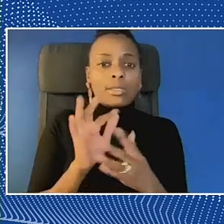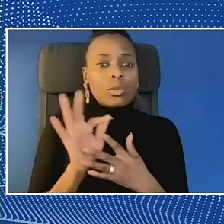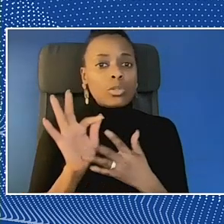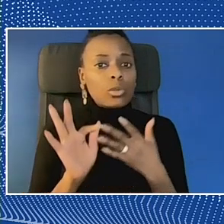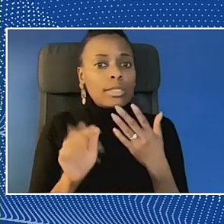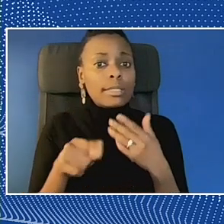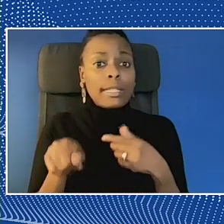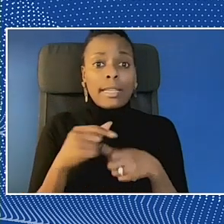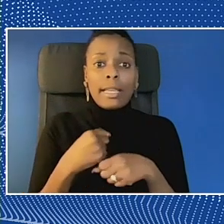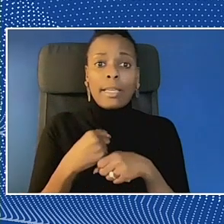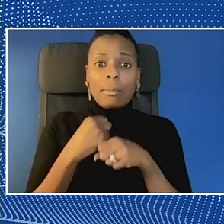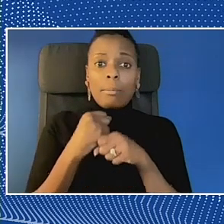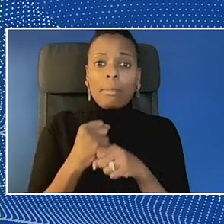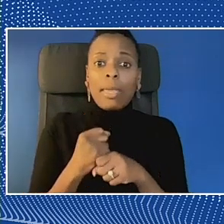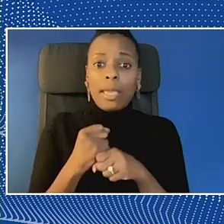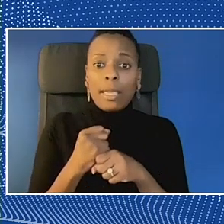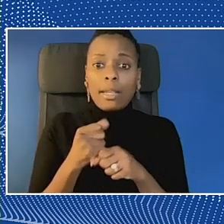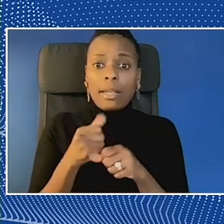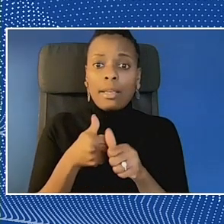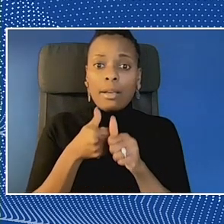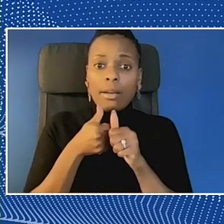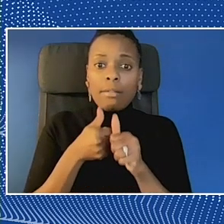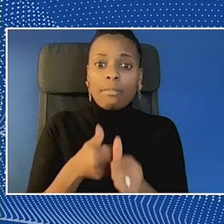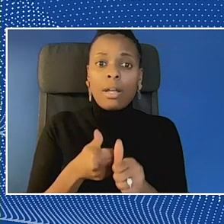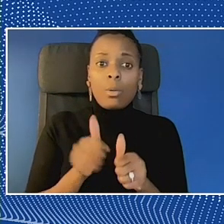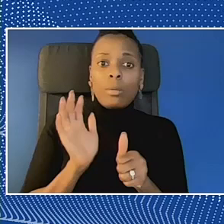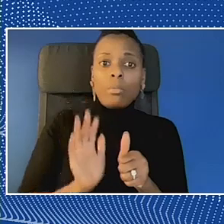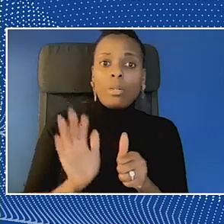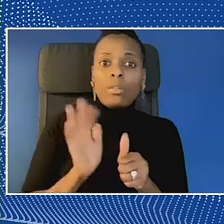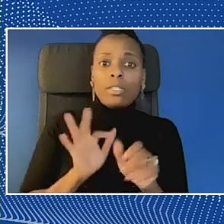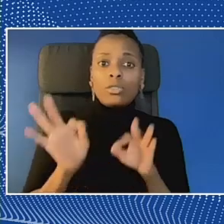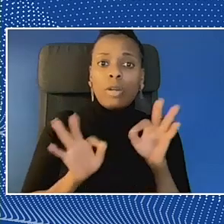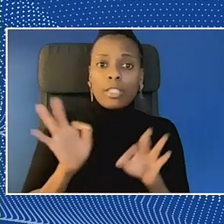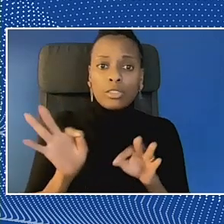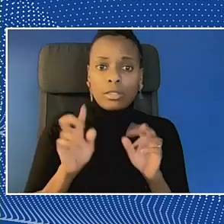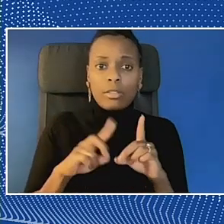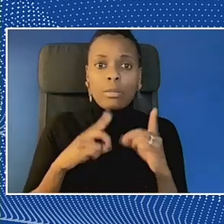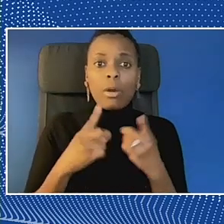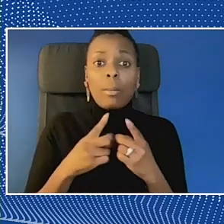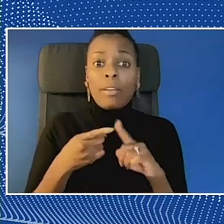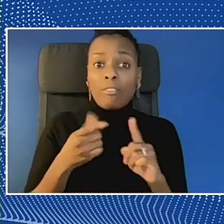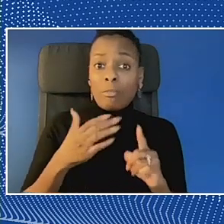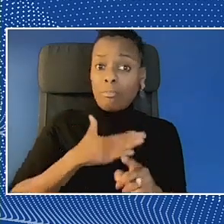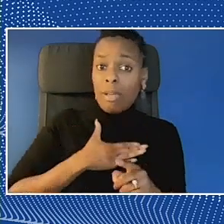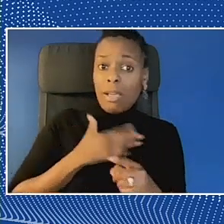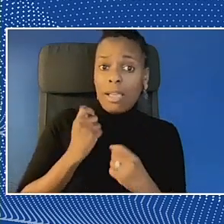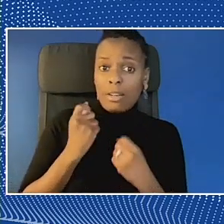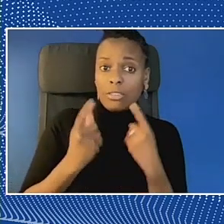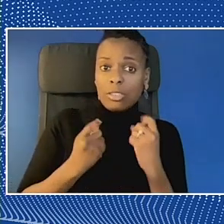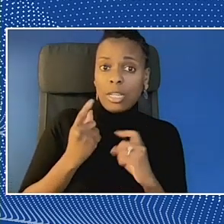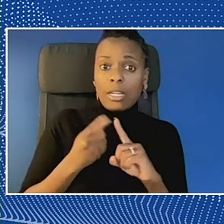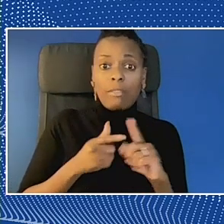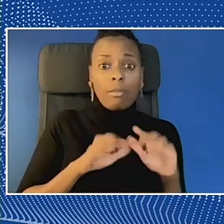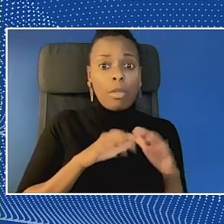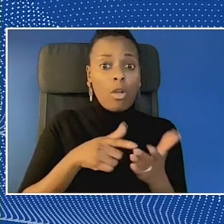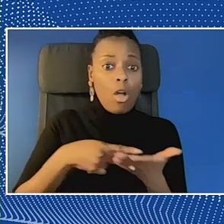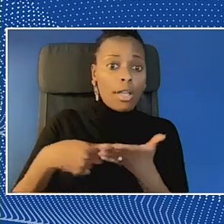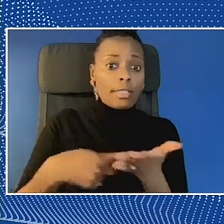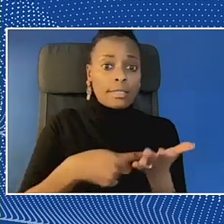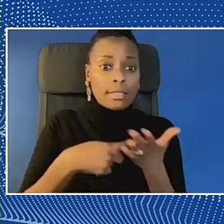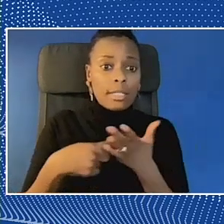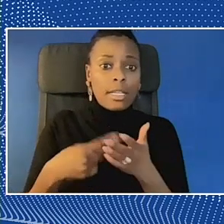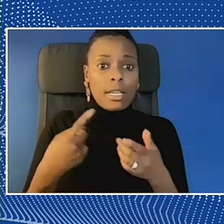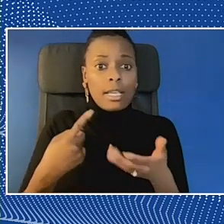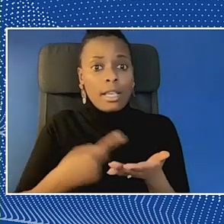made following the previous direction of the department. And from my understanding from both the caucus and conversations that we have had throughout